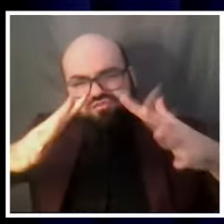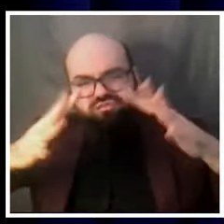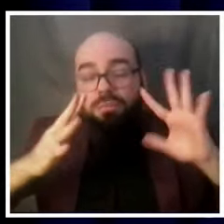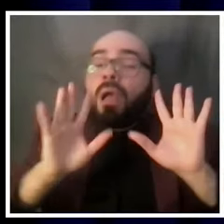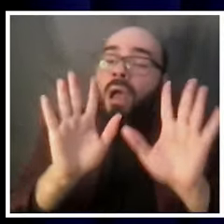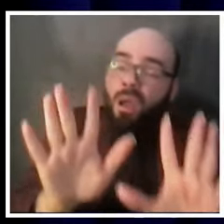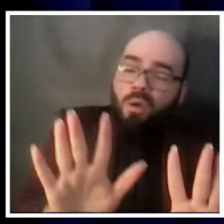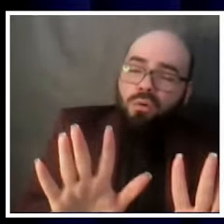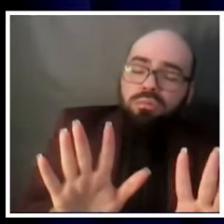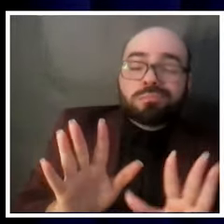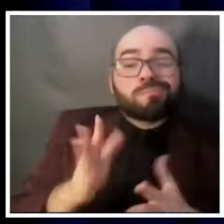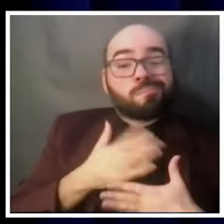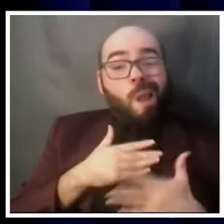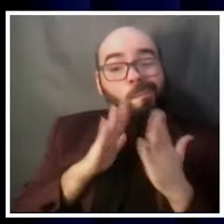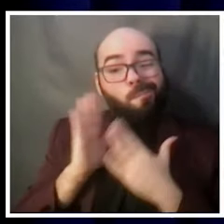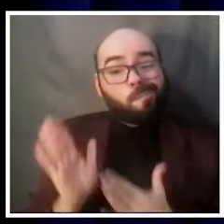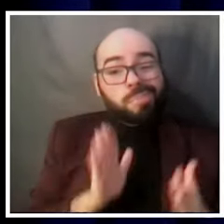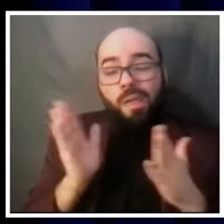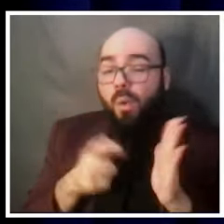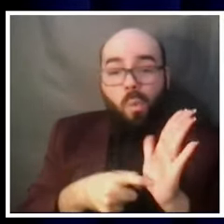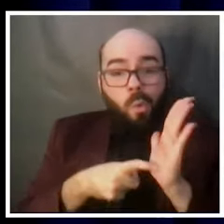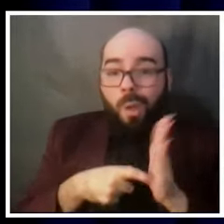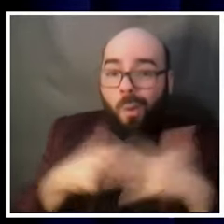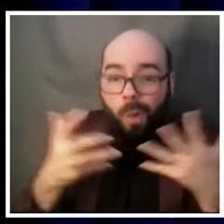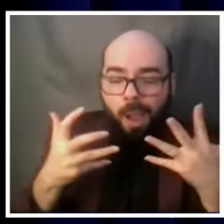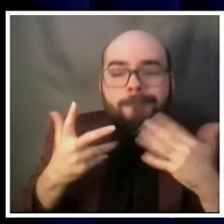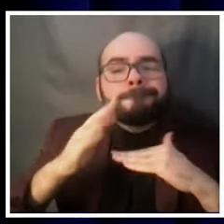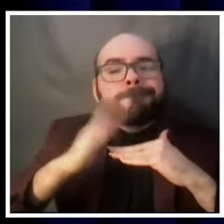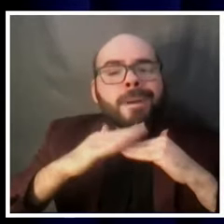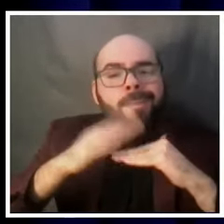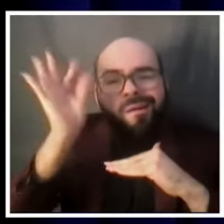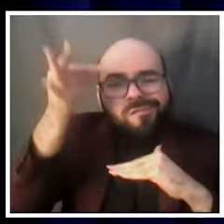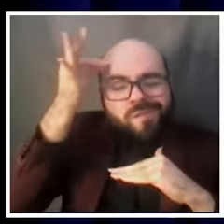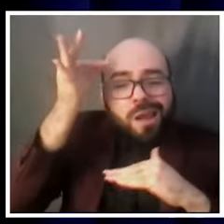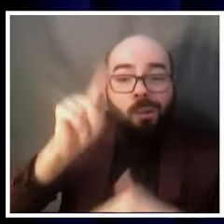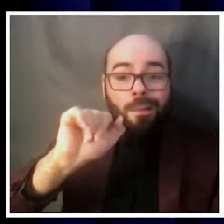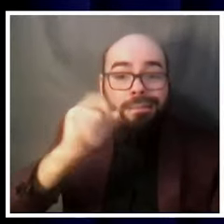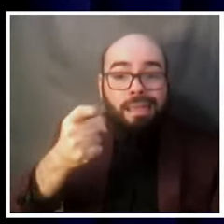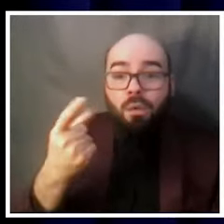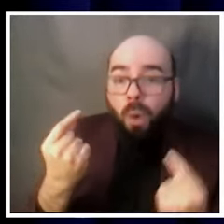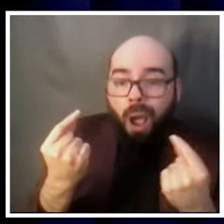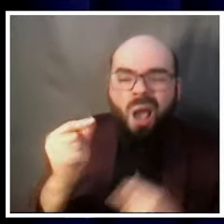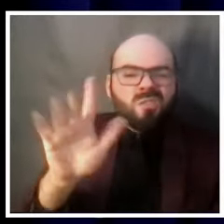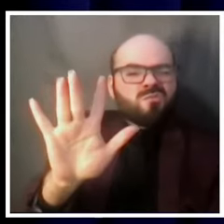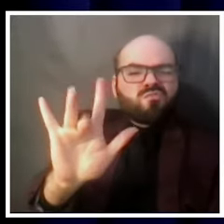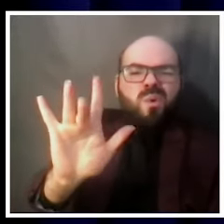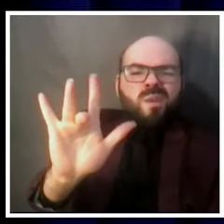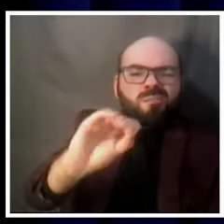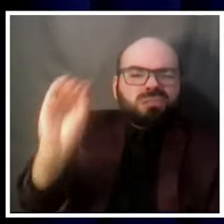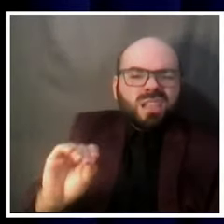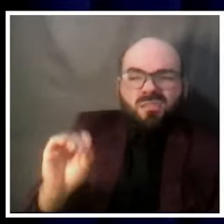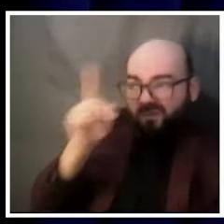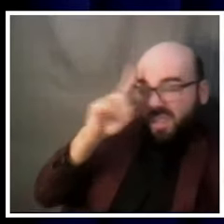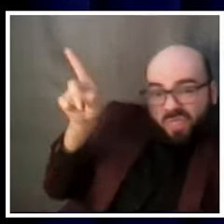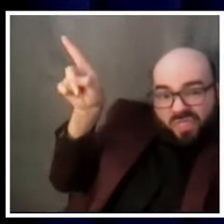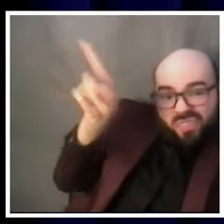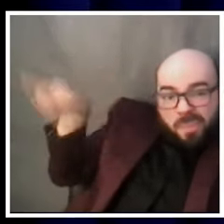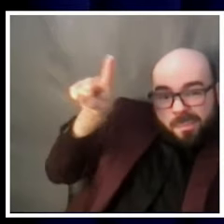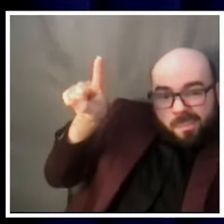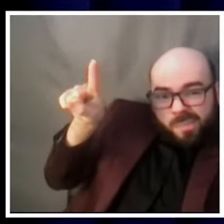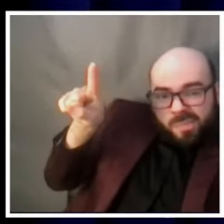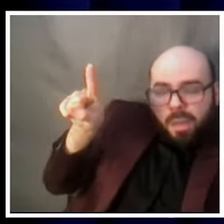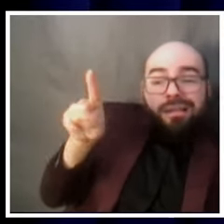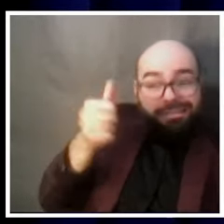and my plan calls for a minimum federal income tax of 25%, just 25% on